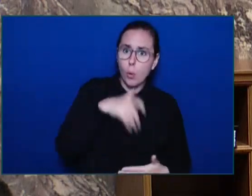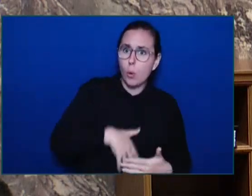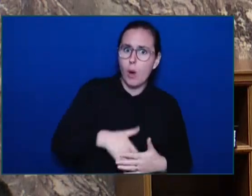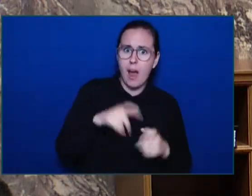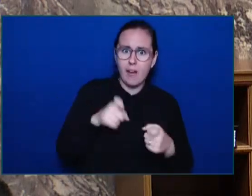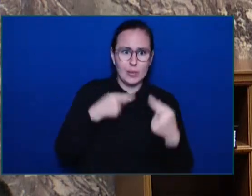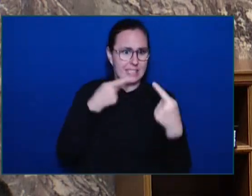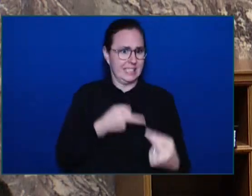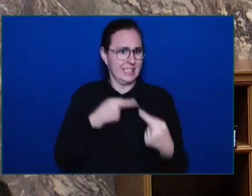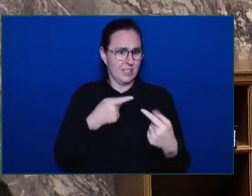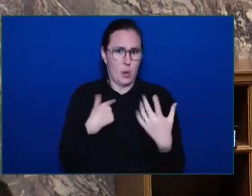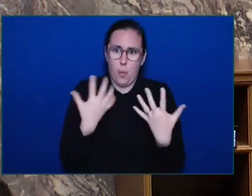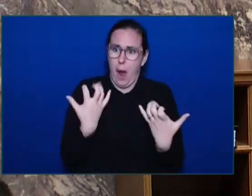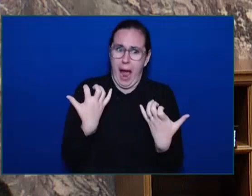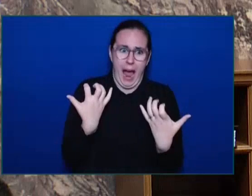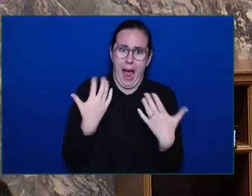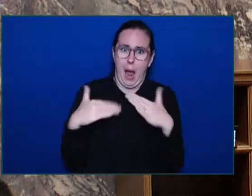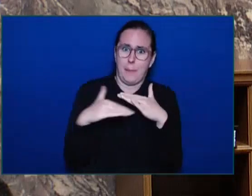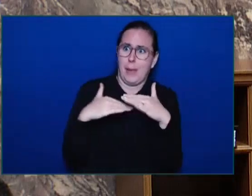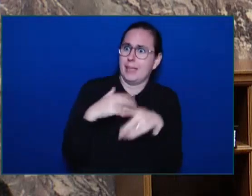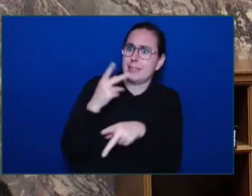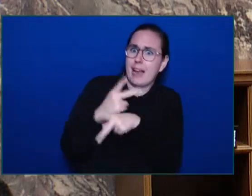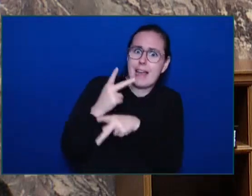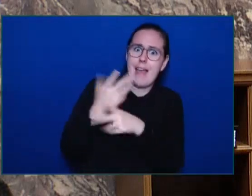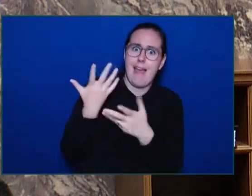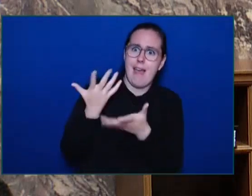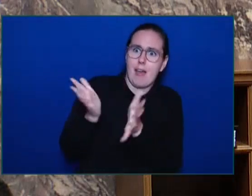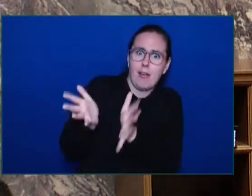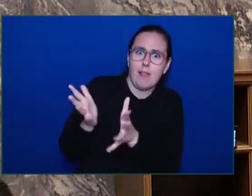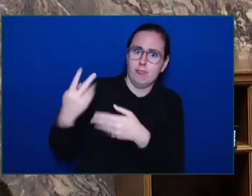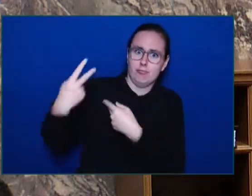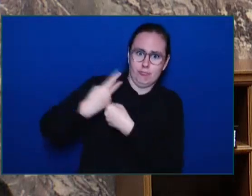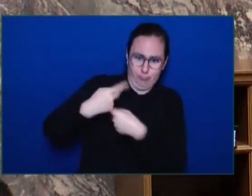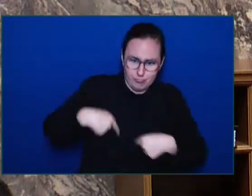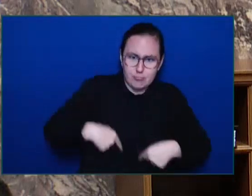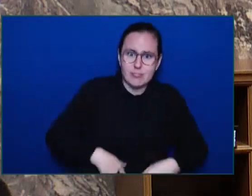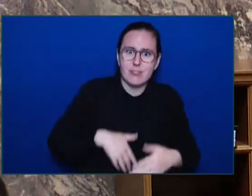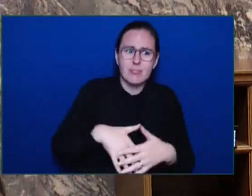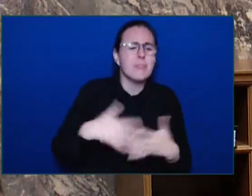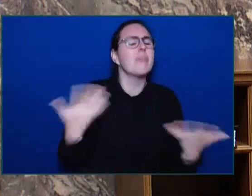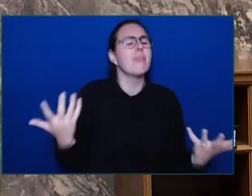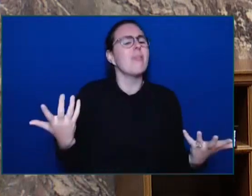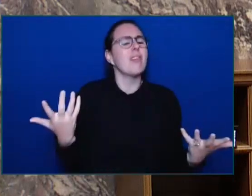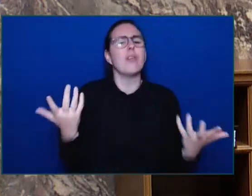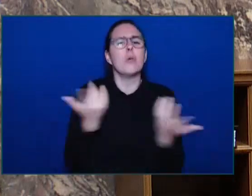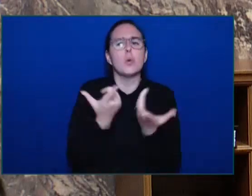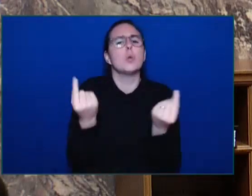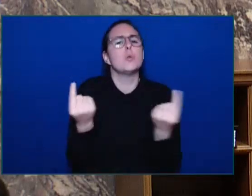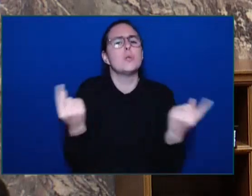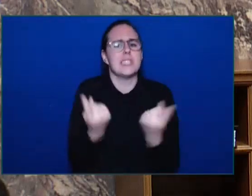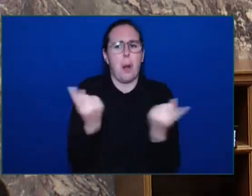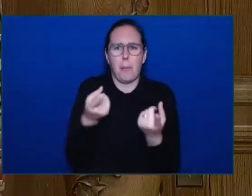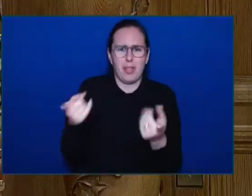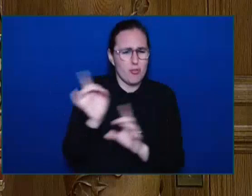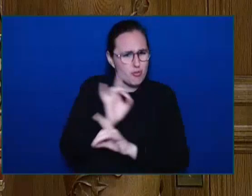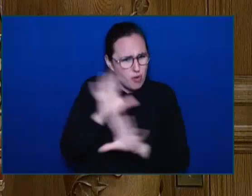actually steps up with action to fix this prenatal care crisis in Kamloops today? Hear, hear.